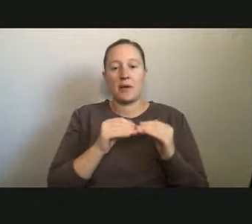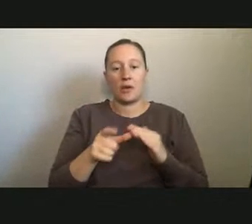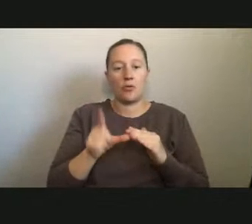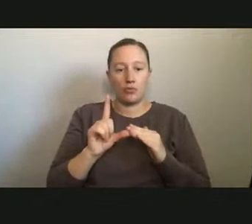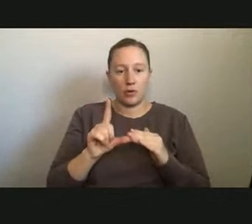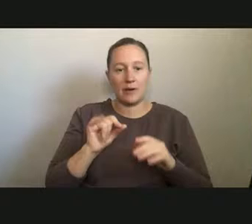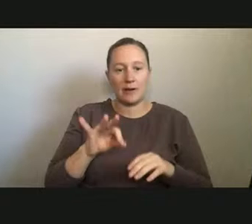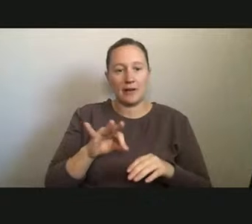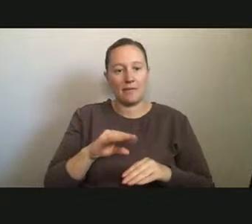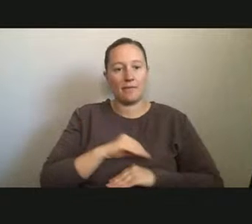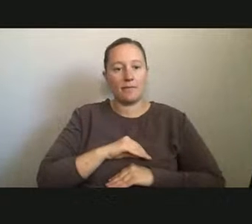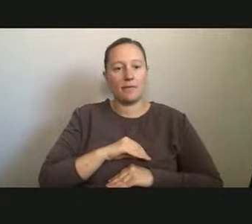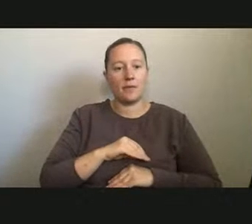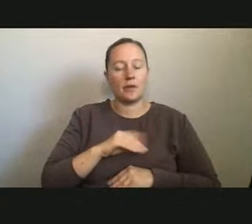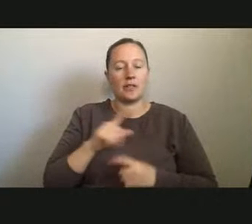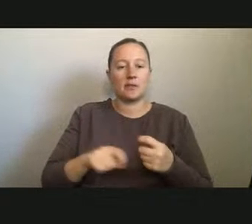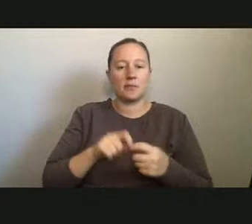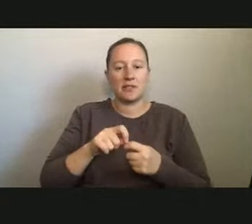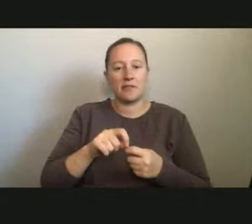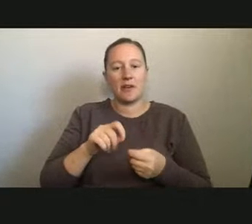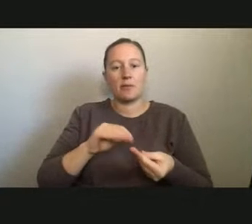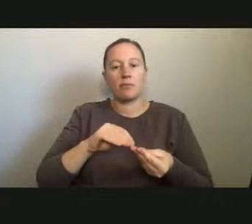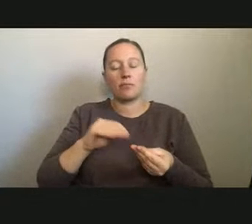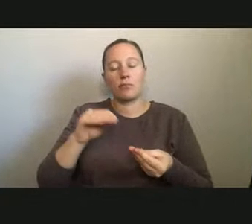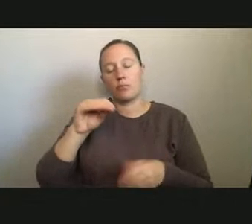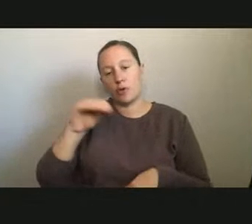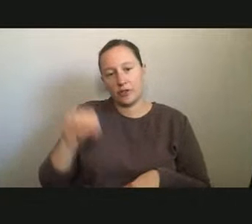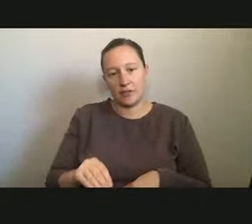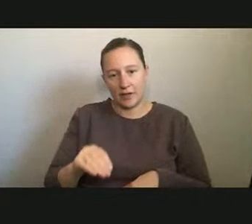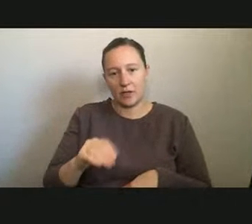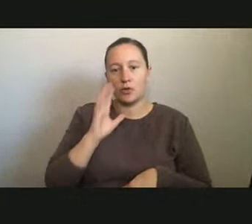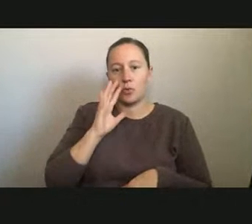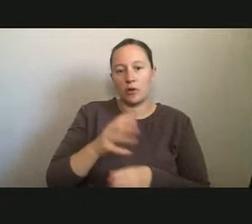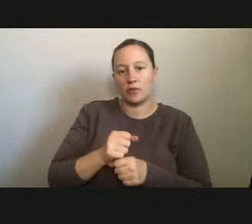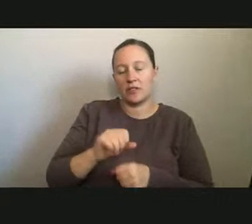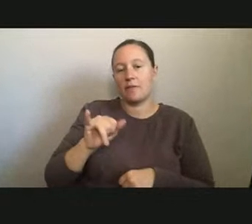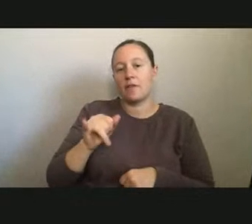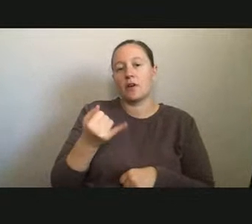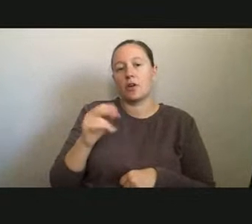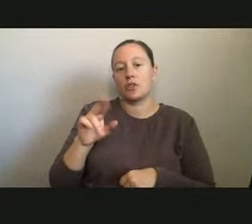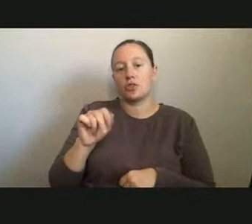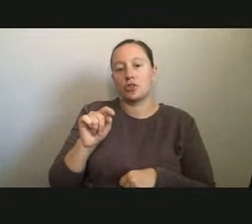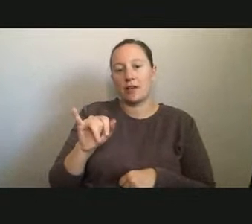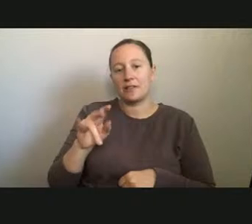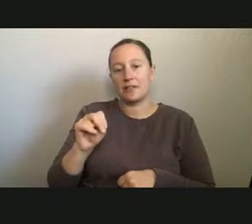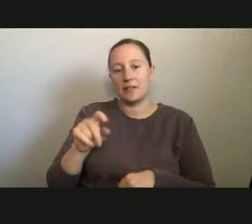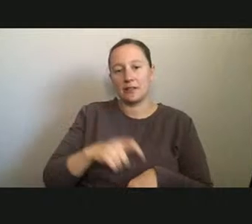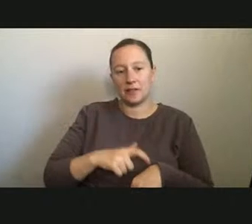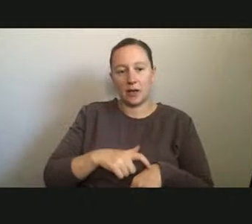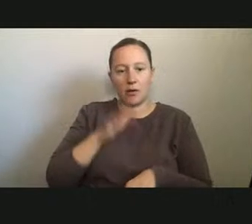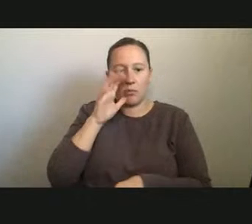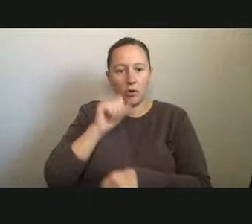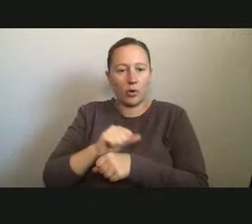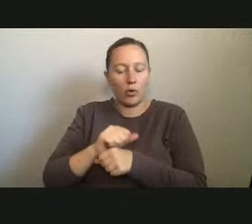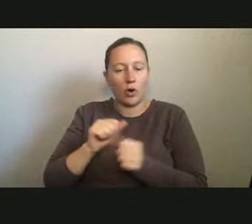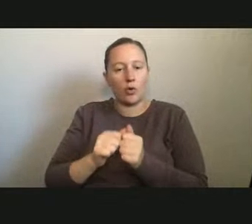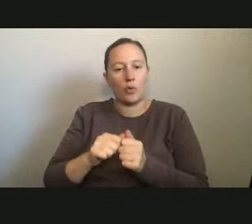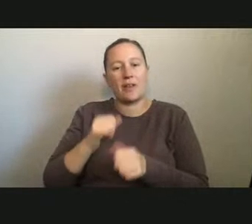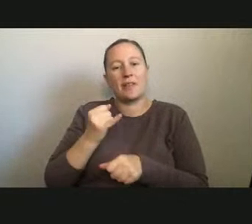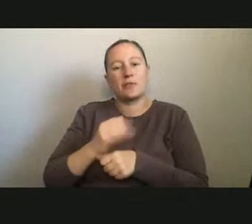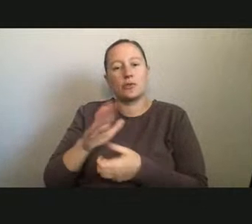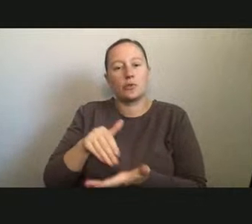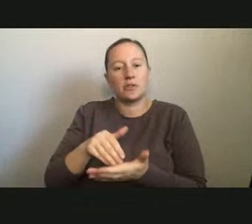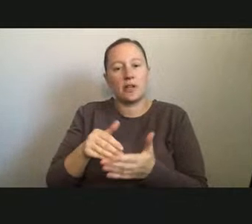a certain percentage threshold, you will receive a just-in-time letter. At that time, you'll be working with institute or center staff